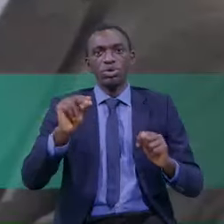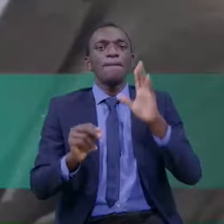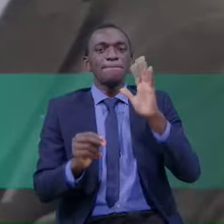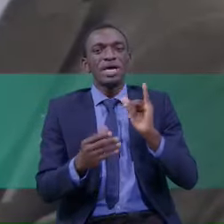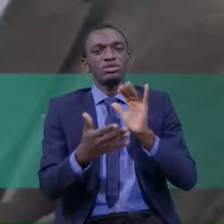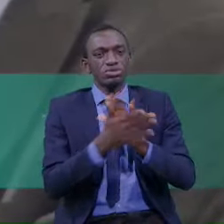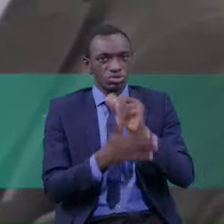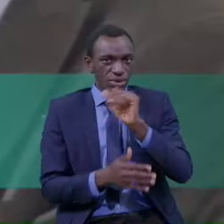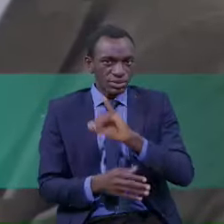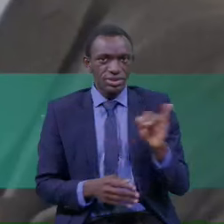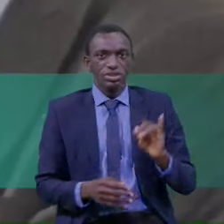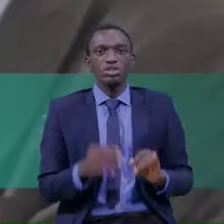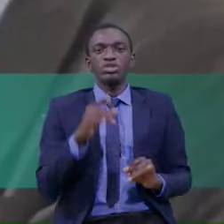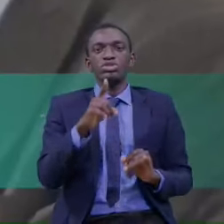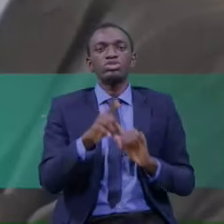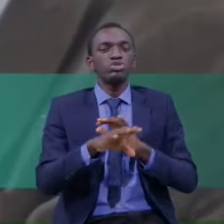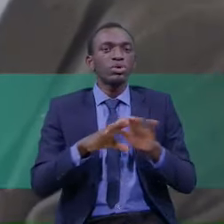it by